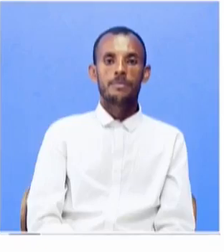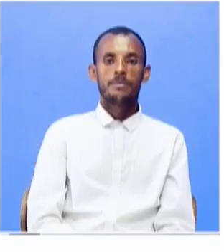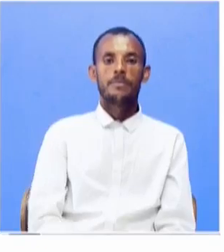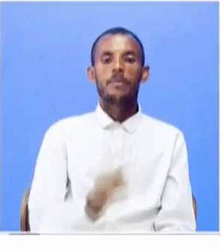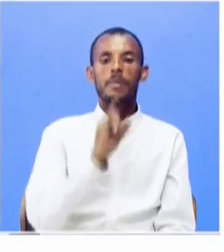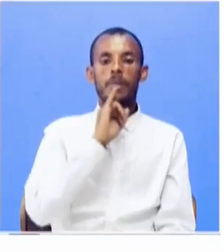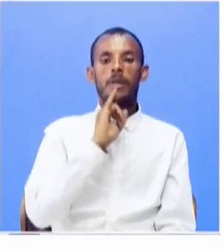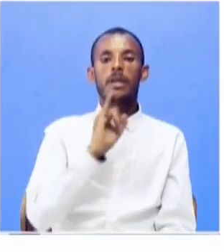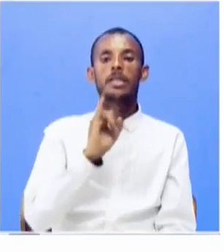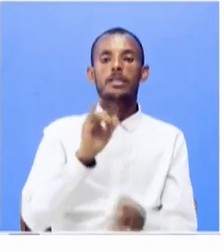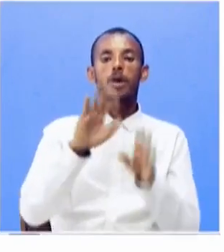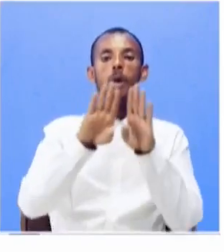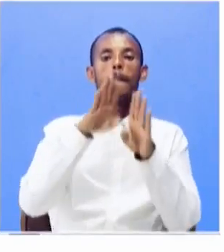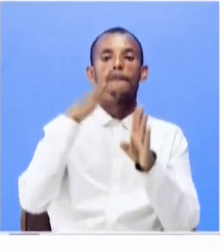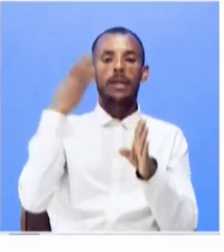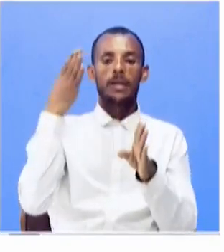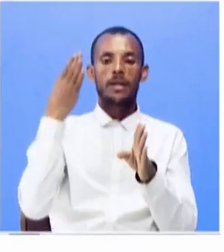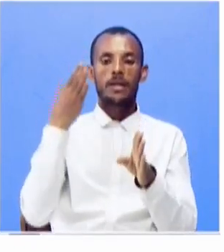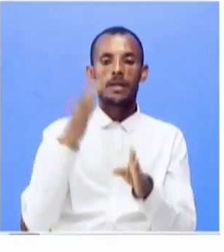is opened